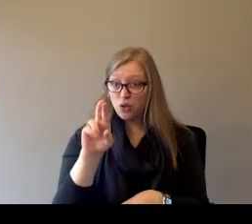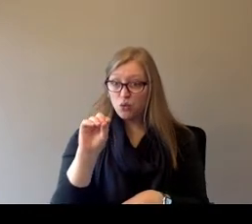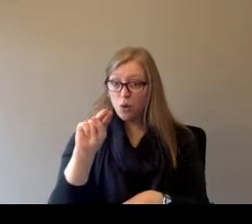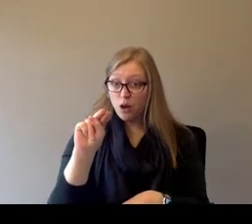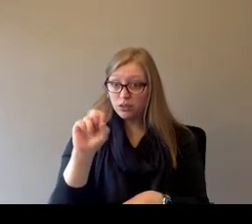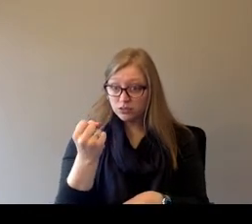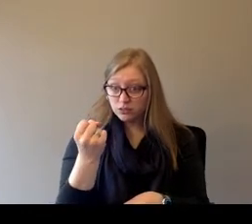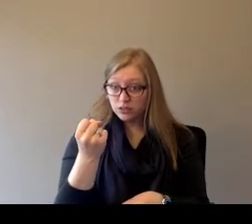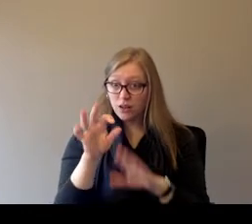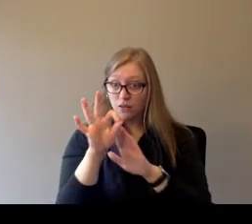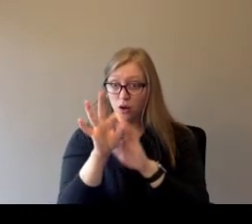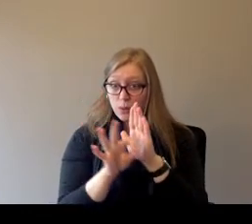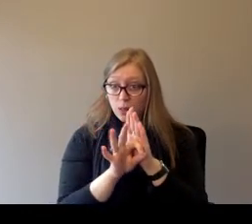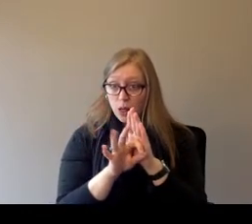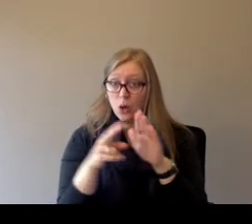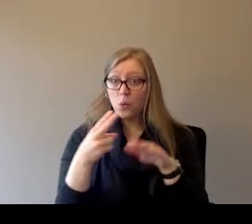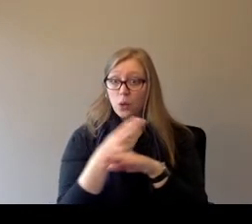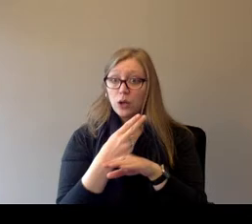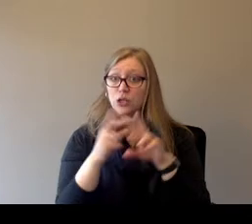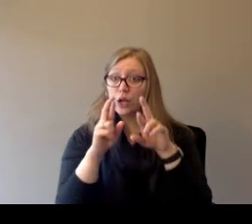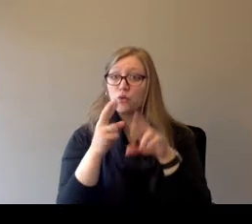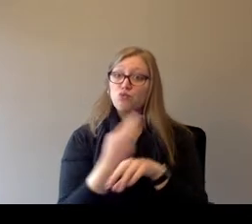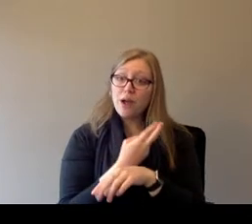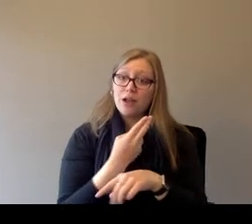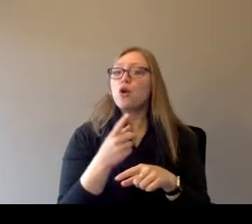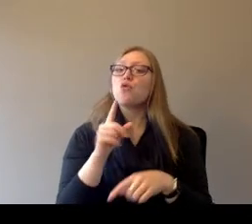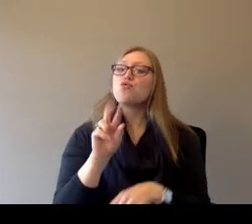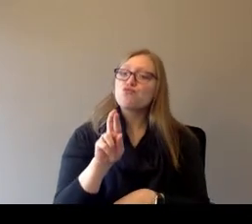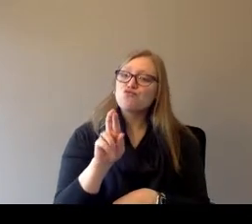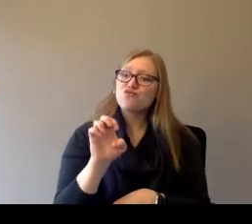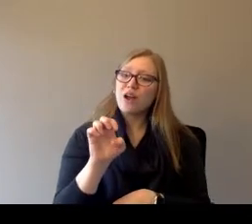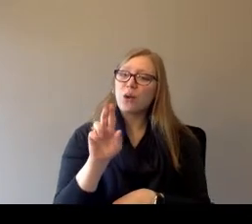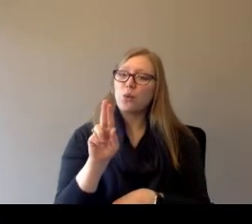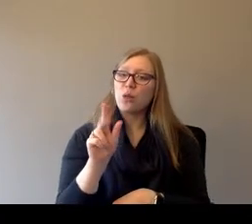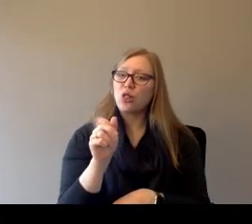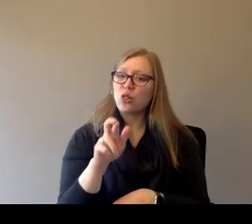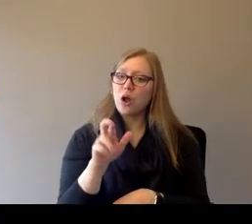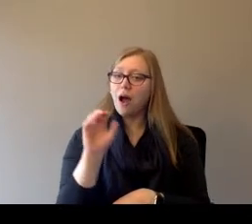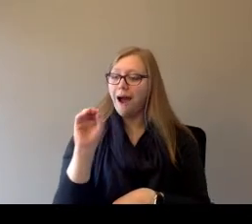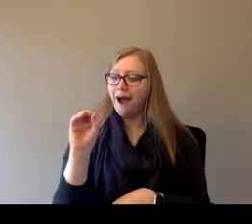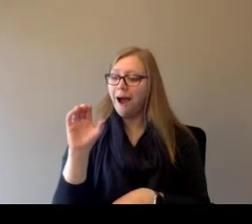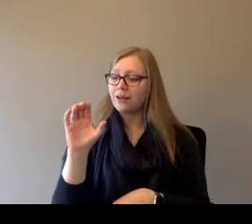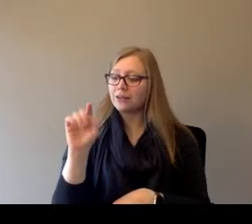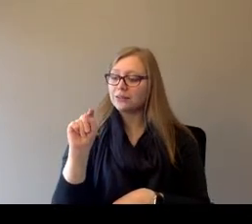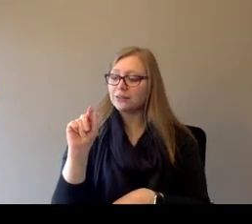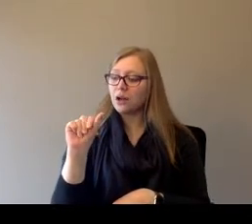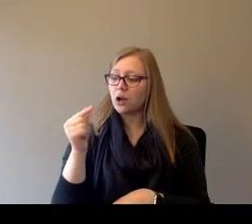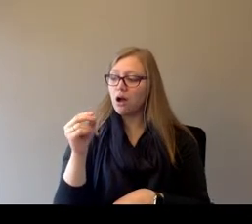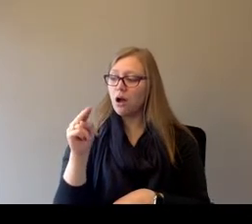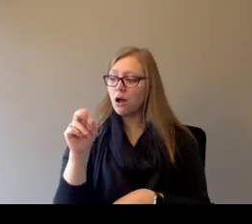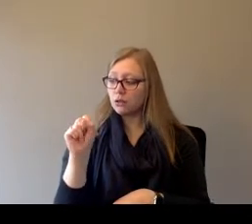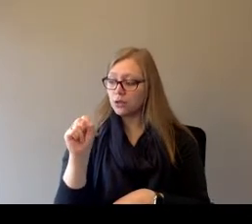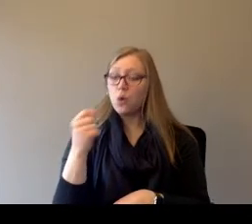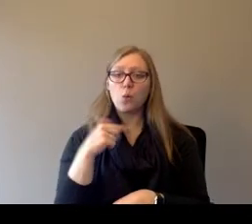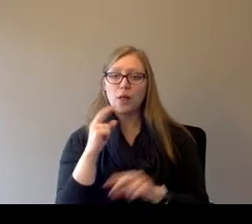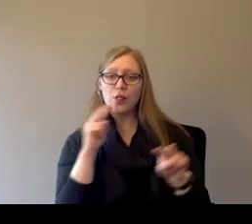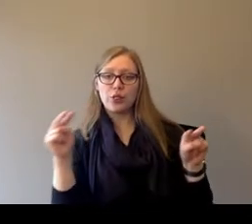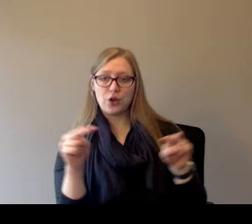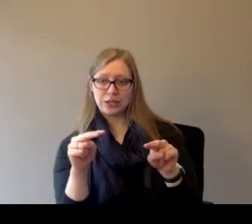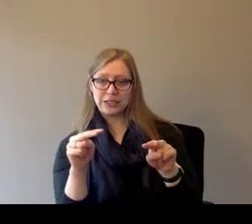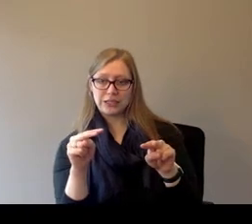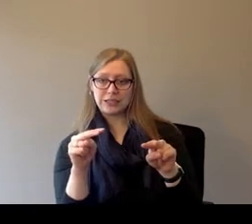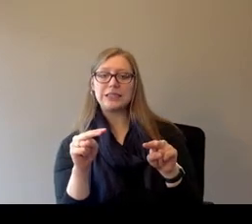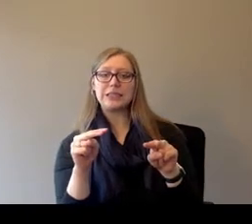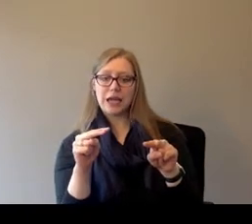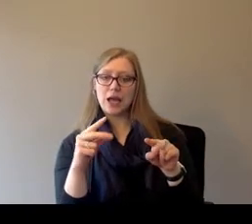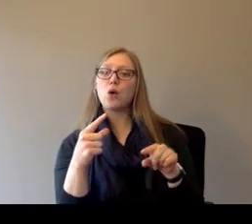octagons, those triangles we were looking at were equiangular triangles. Then we can see a